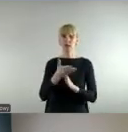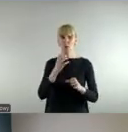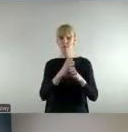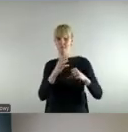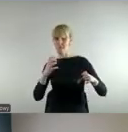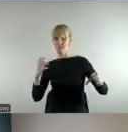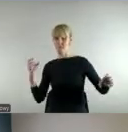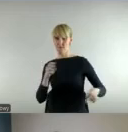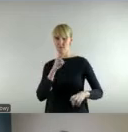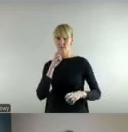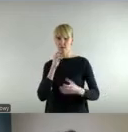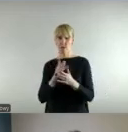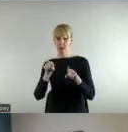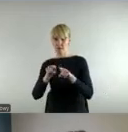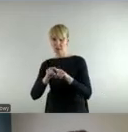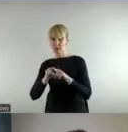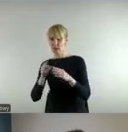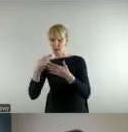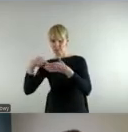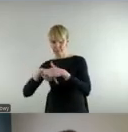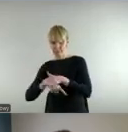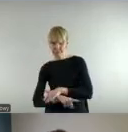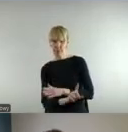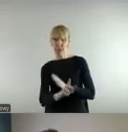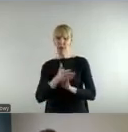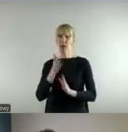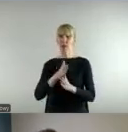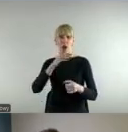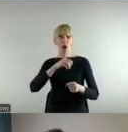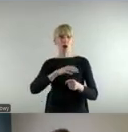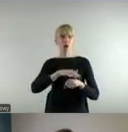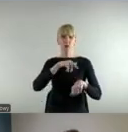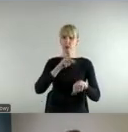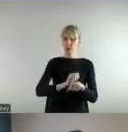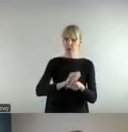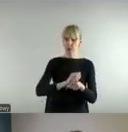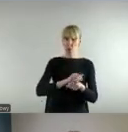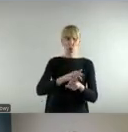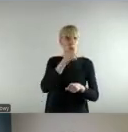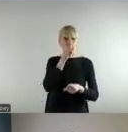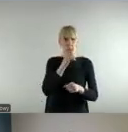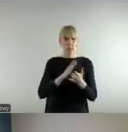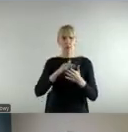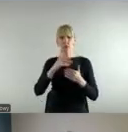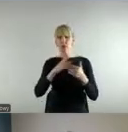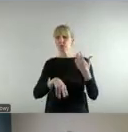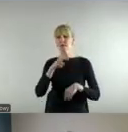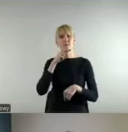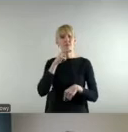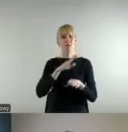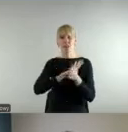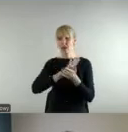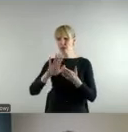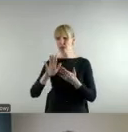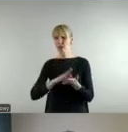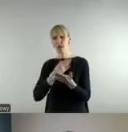and sewage, and also transport crisis, of course, with damage and flooded roads, and everything on the same time.